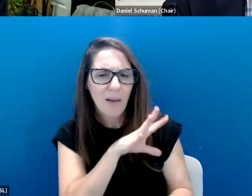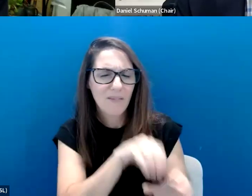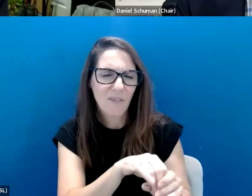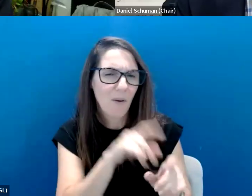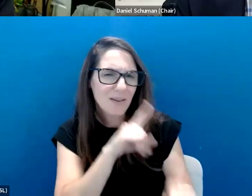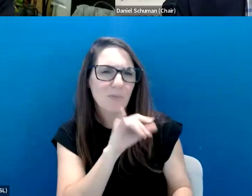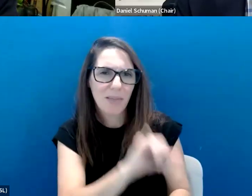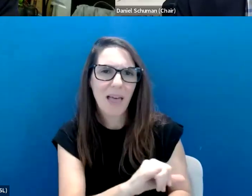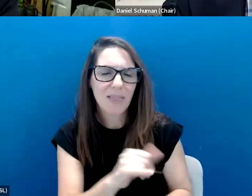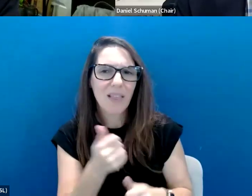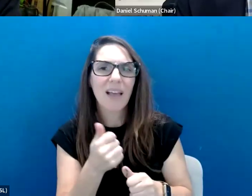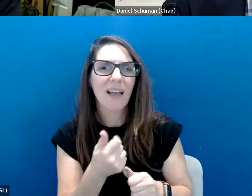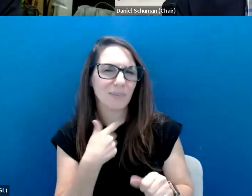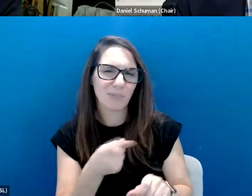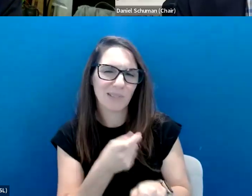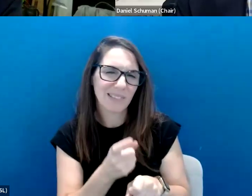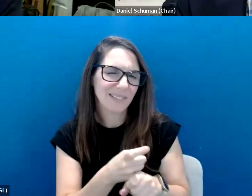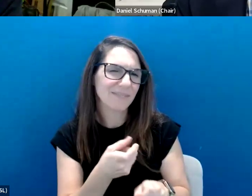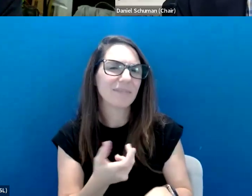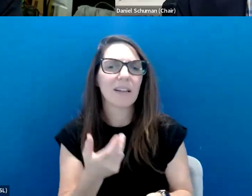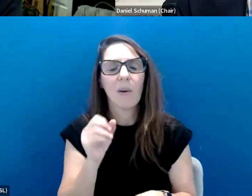Good, everyone's awake. All right, Kristen.